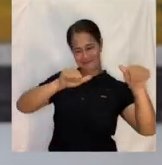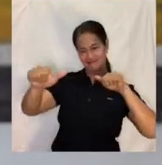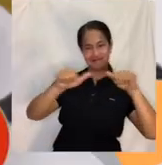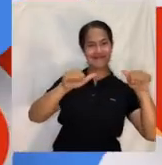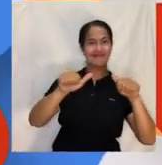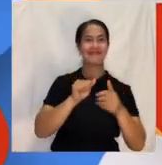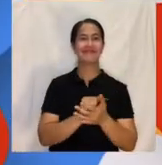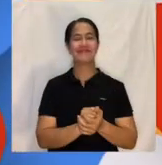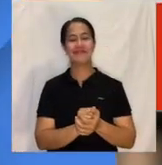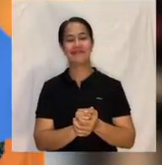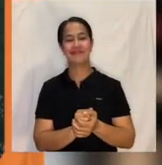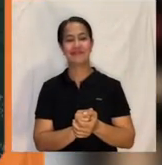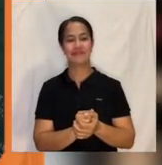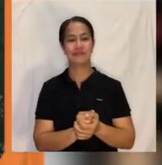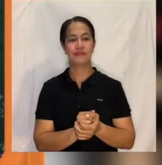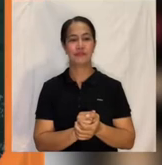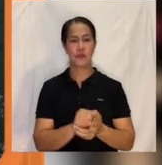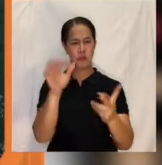activity.